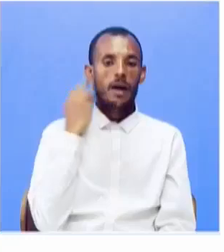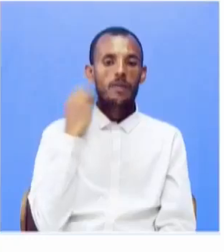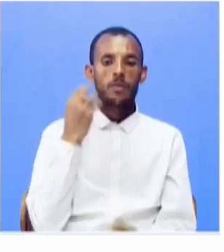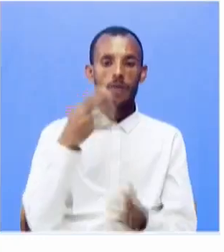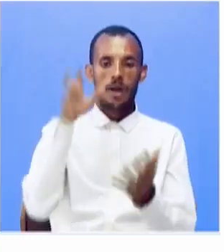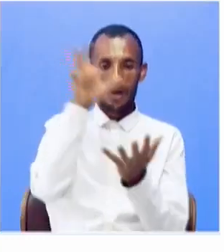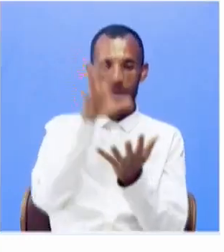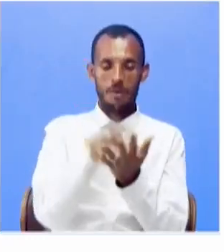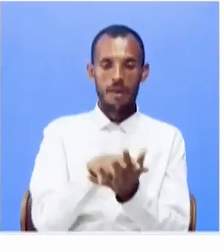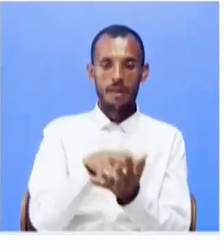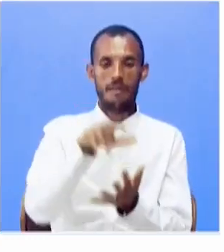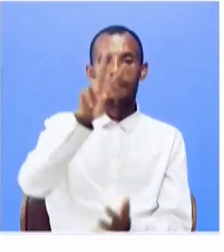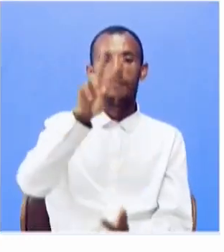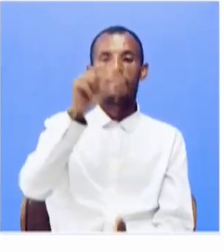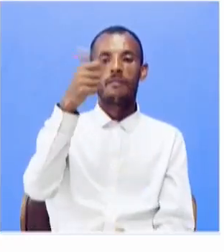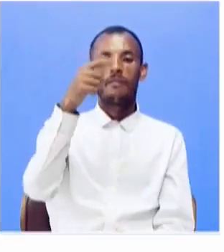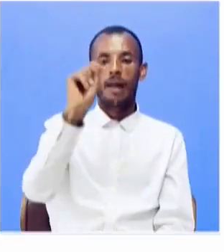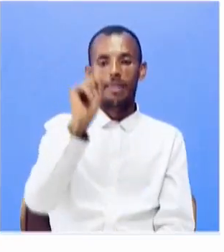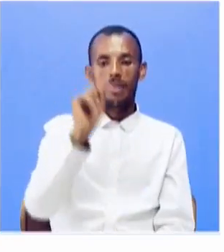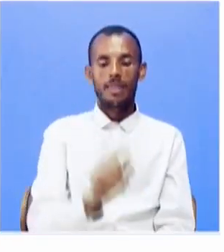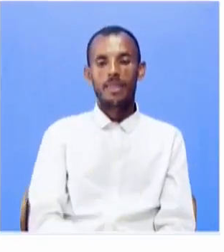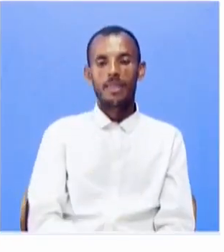including what?